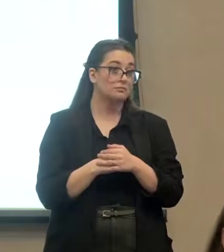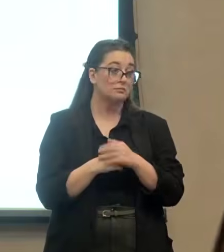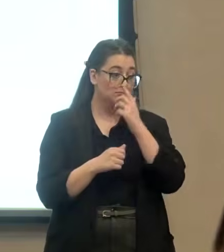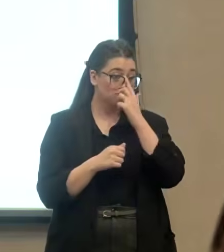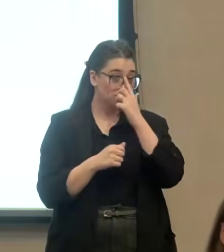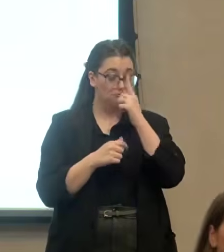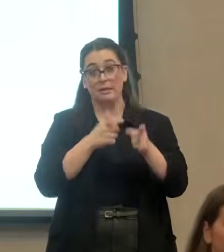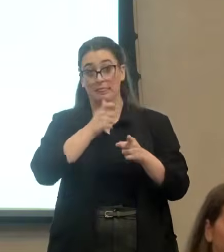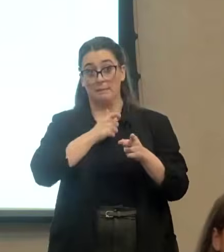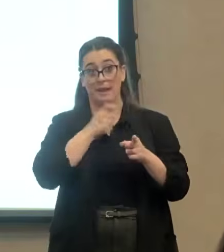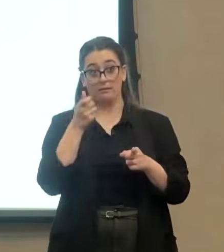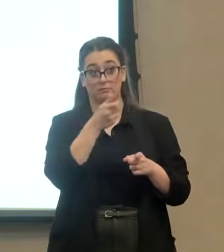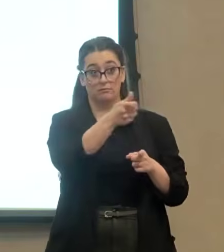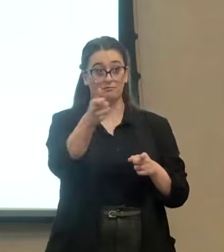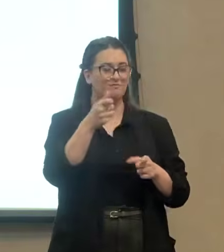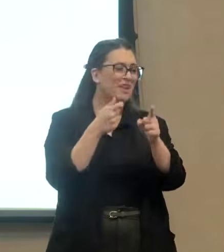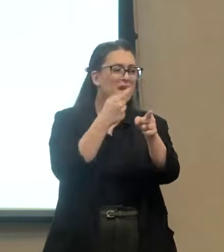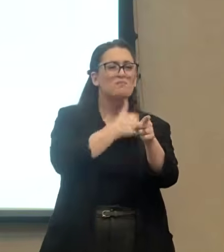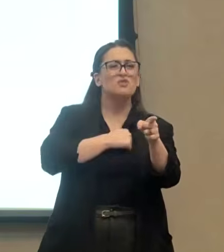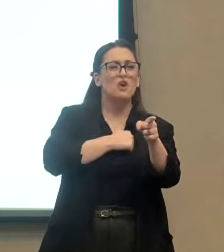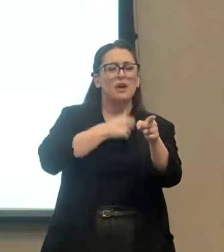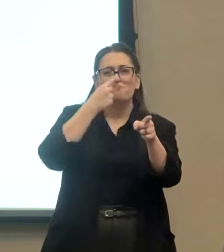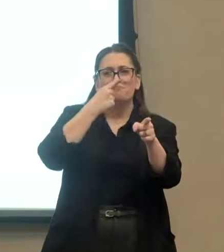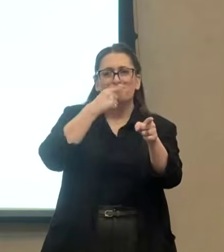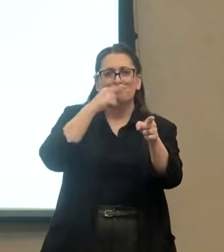you. Could you just repeat